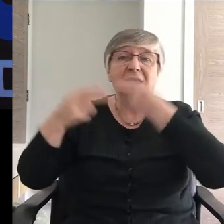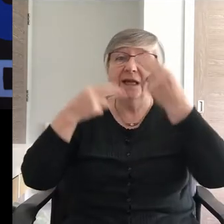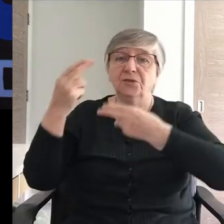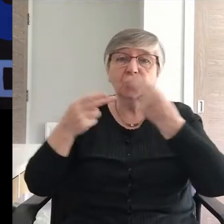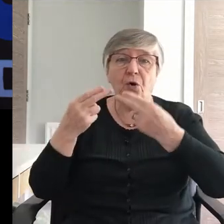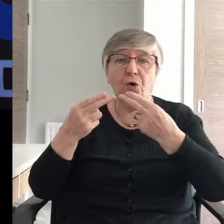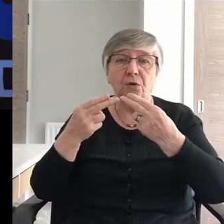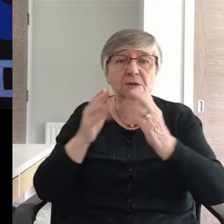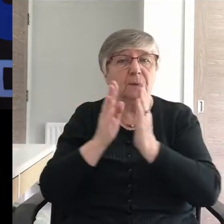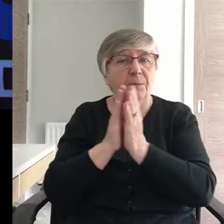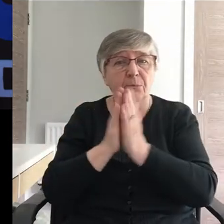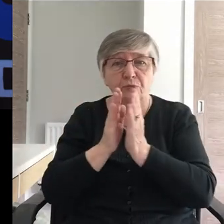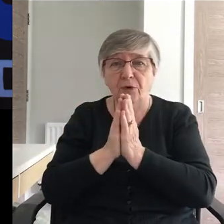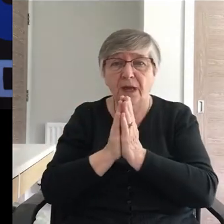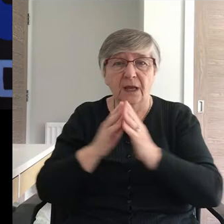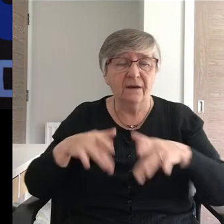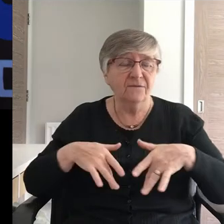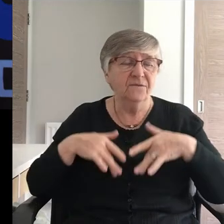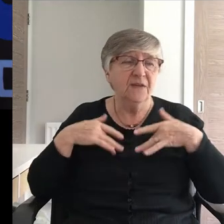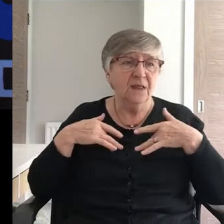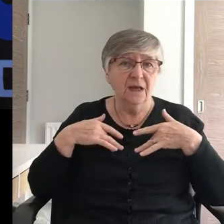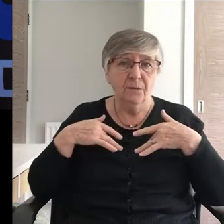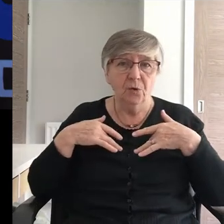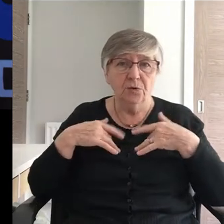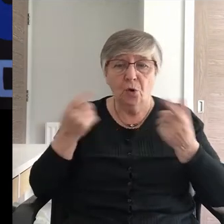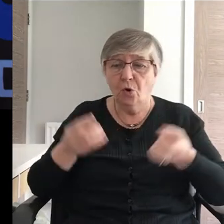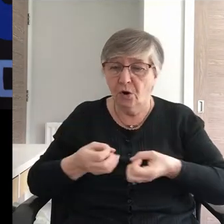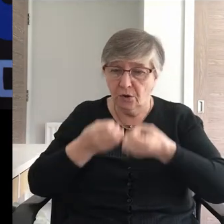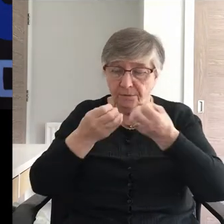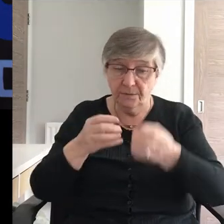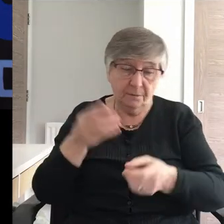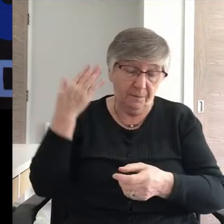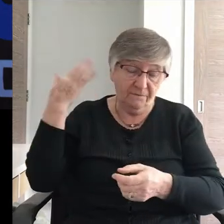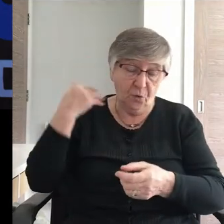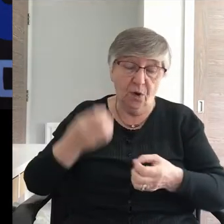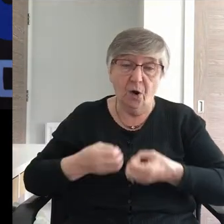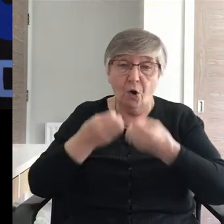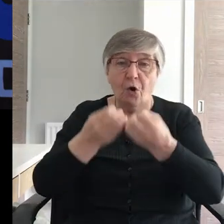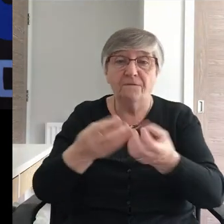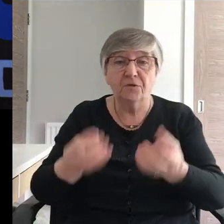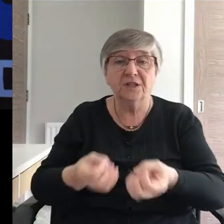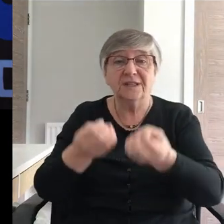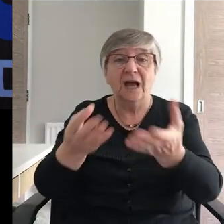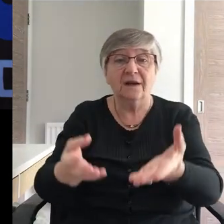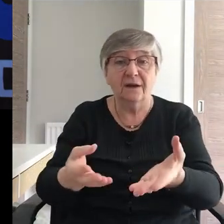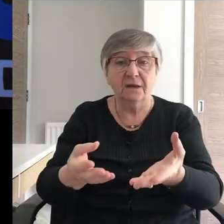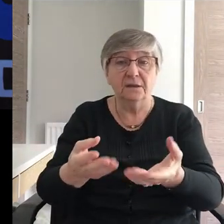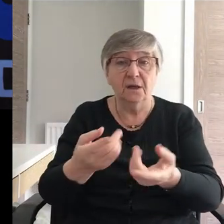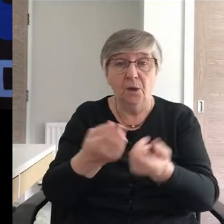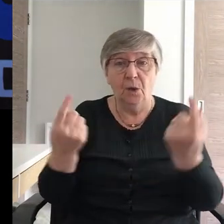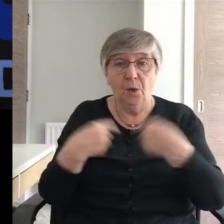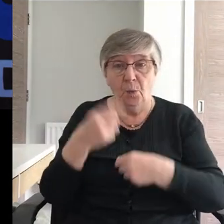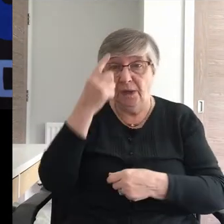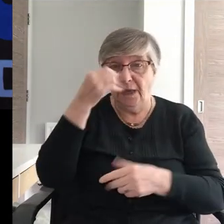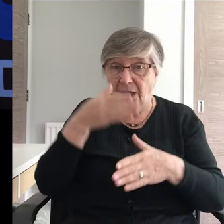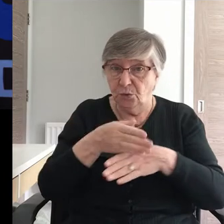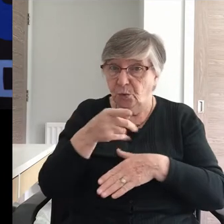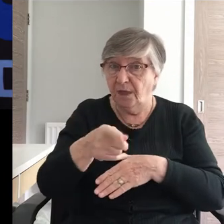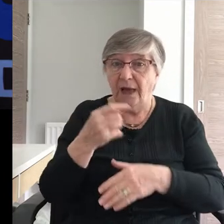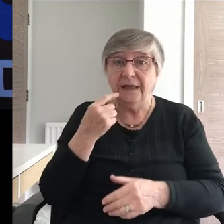feeling emotions, or in Saul's case, offering sacrifices, are all things we can do relatively